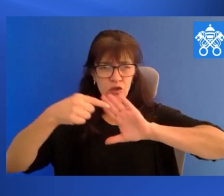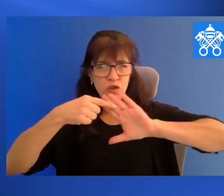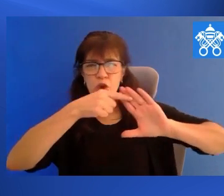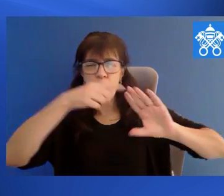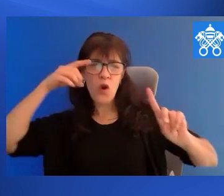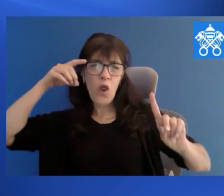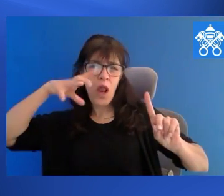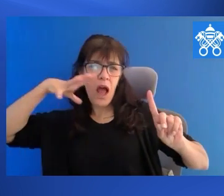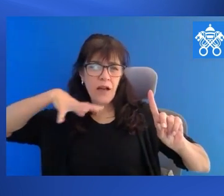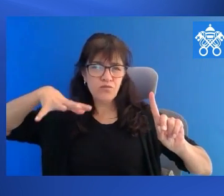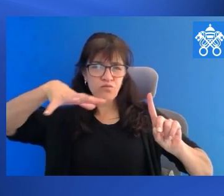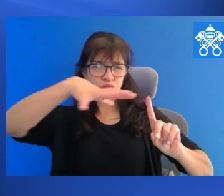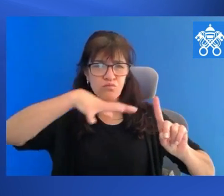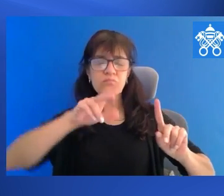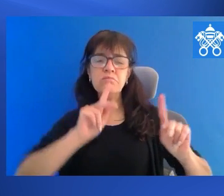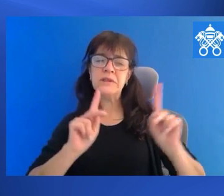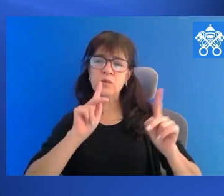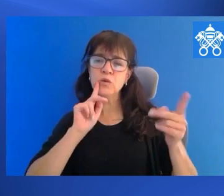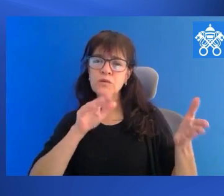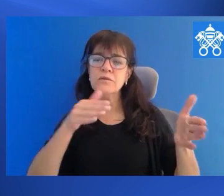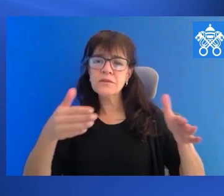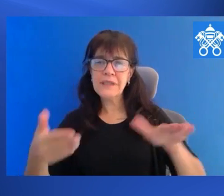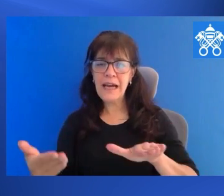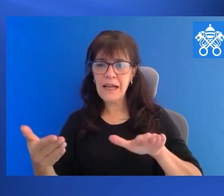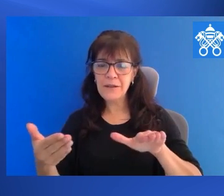on those who have died.